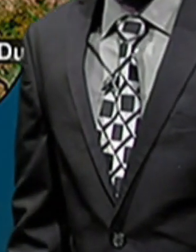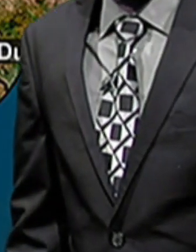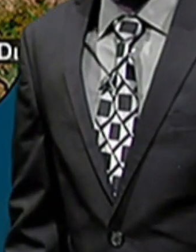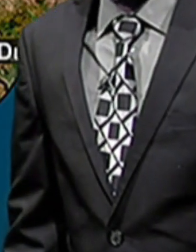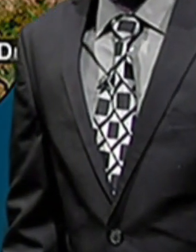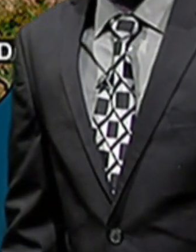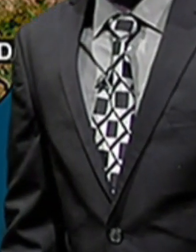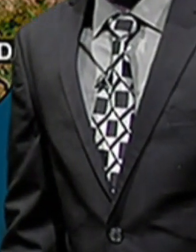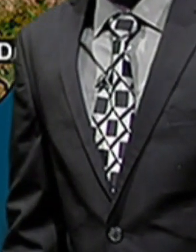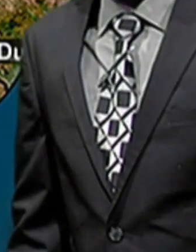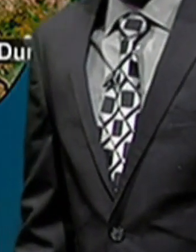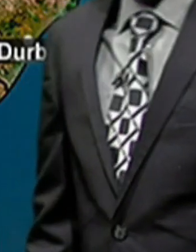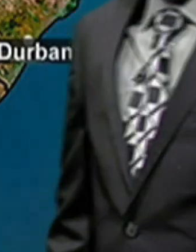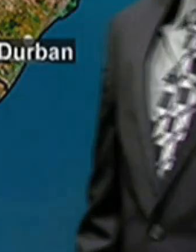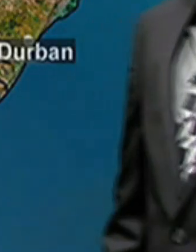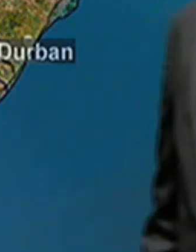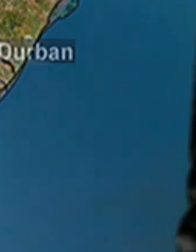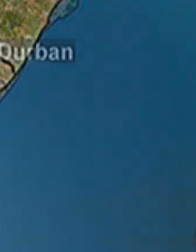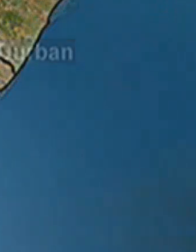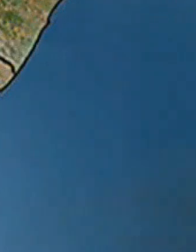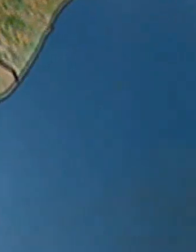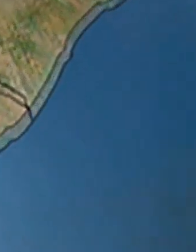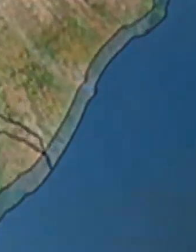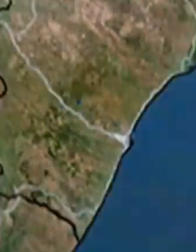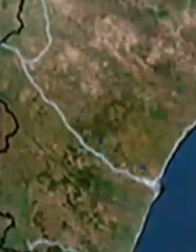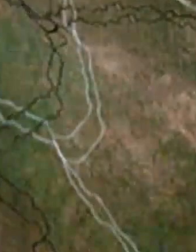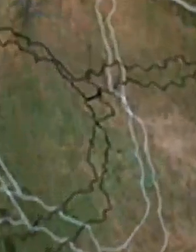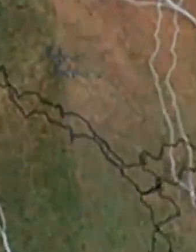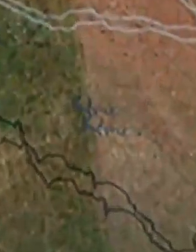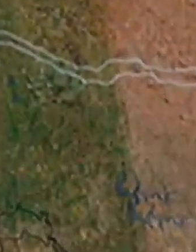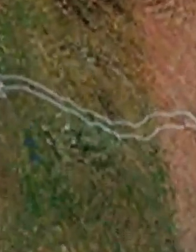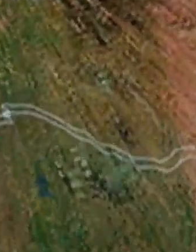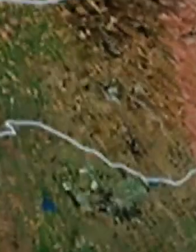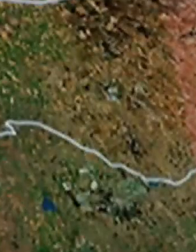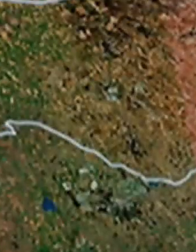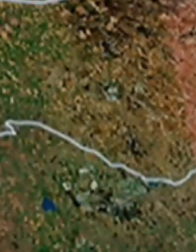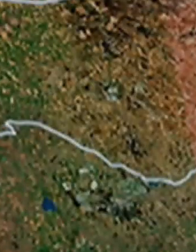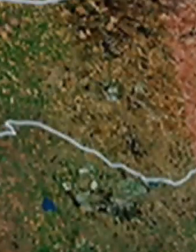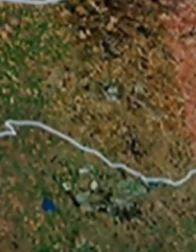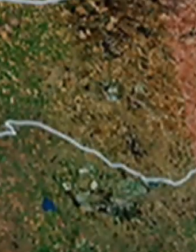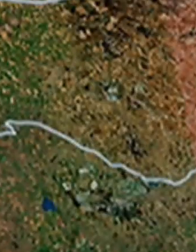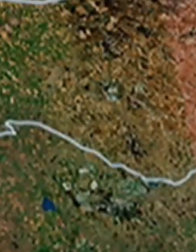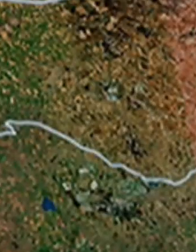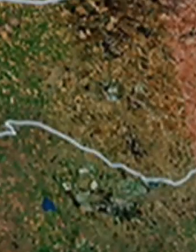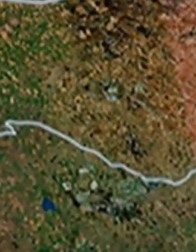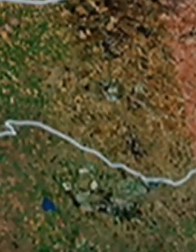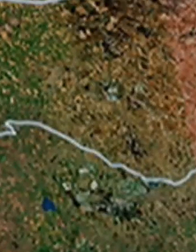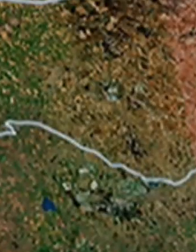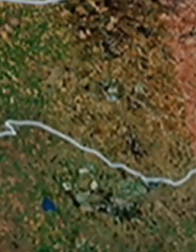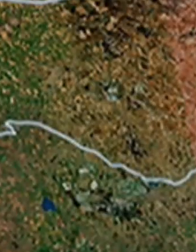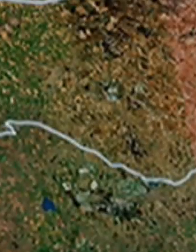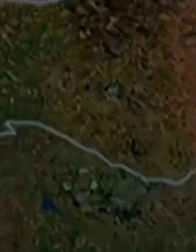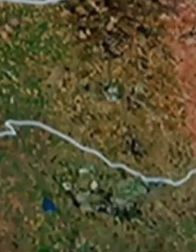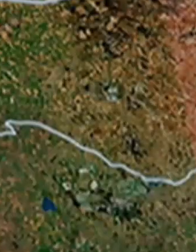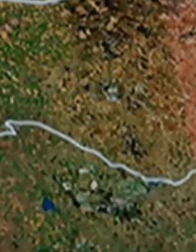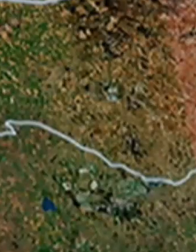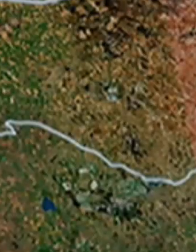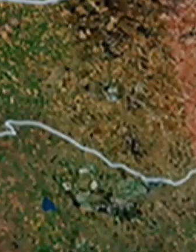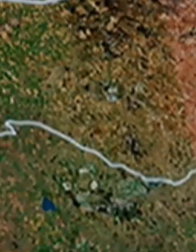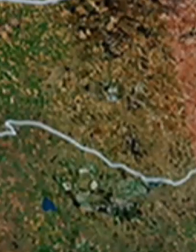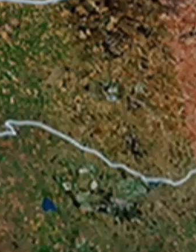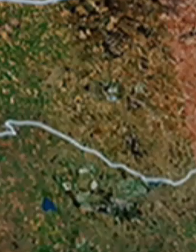senya ka dikarolong tseo ga re go dira temperature re thoma ga botsena fela ka province ga Gauteng le tla sa ga botse le official ka